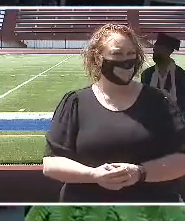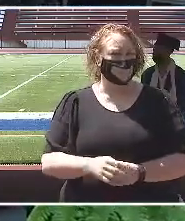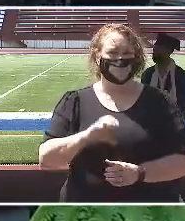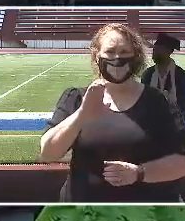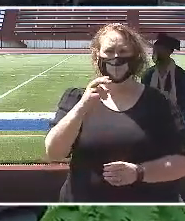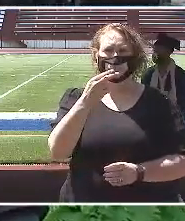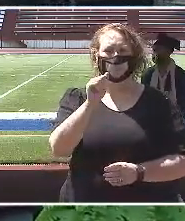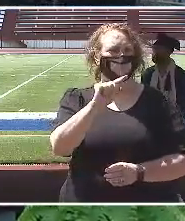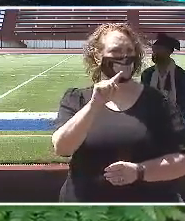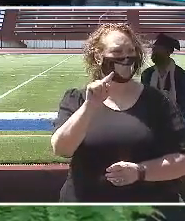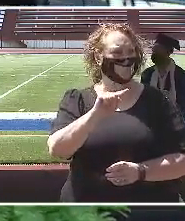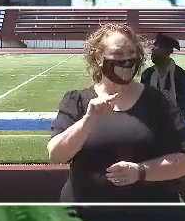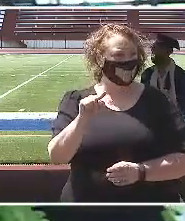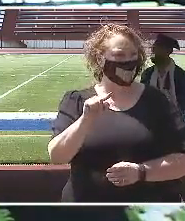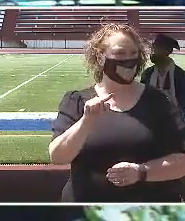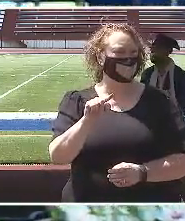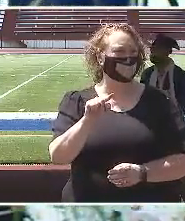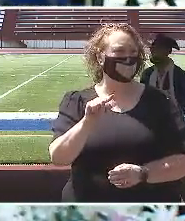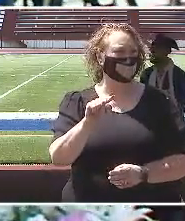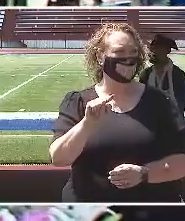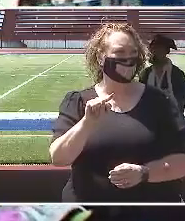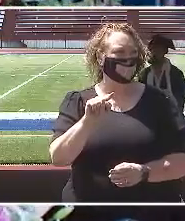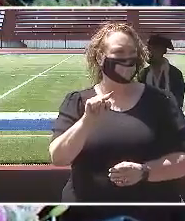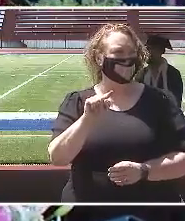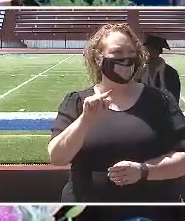Chaz Burris.